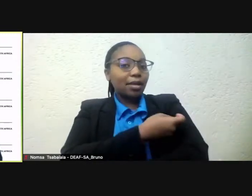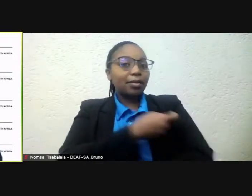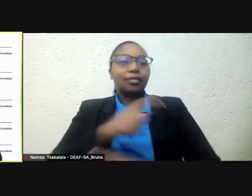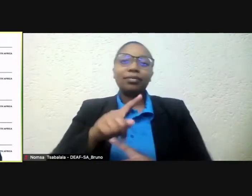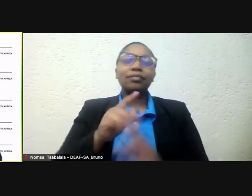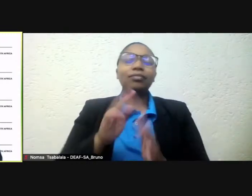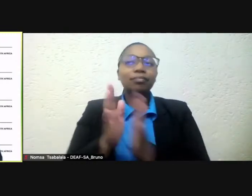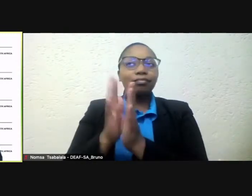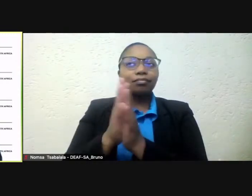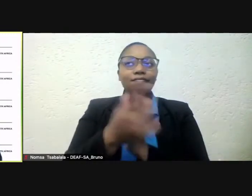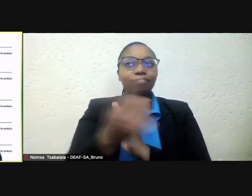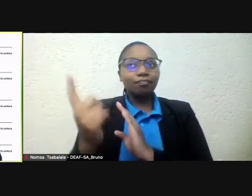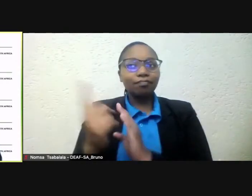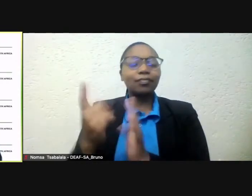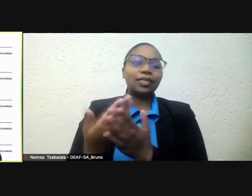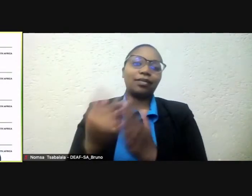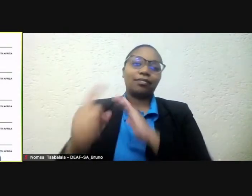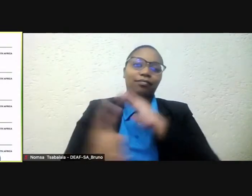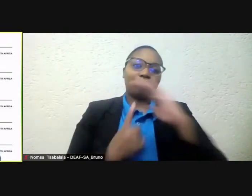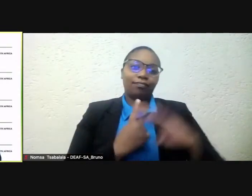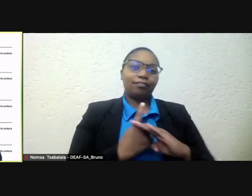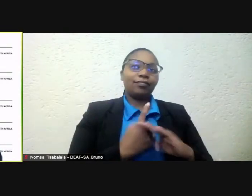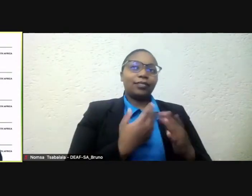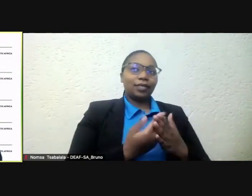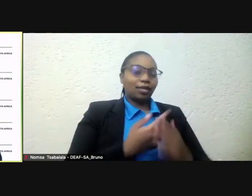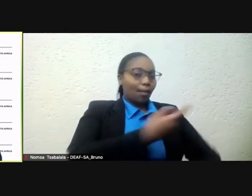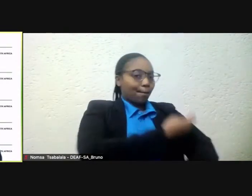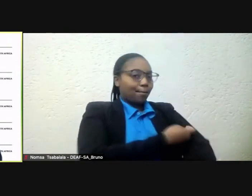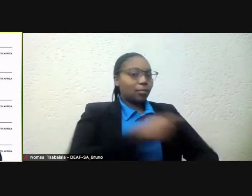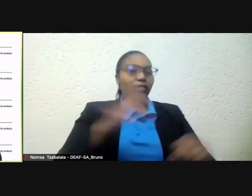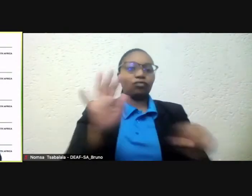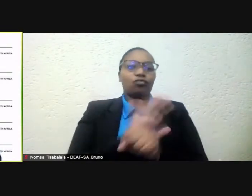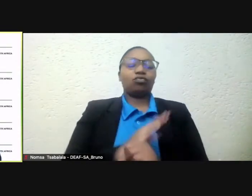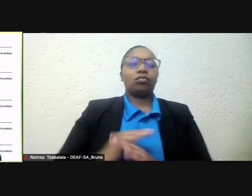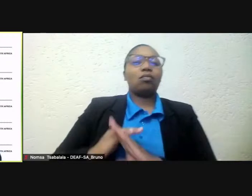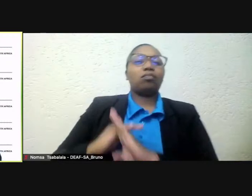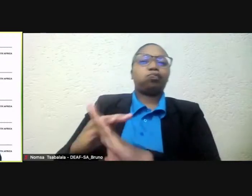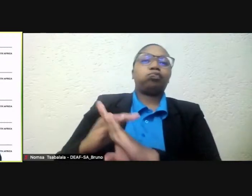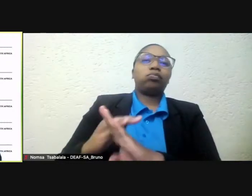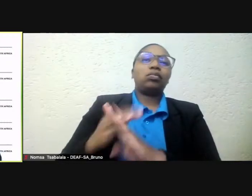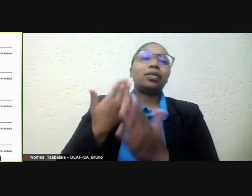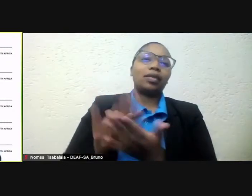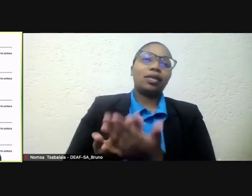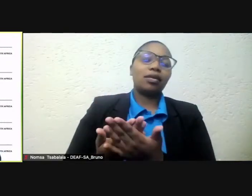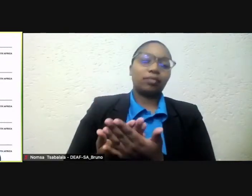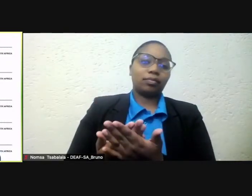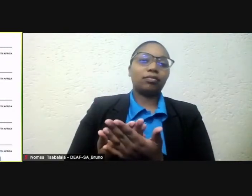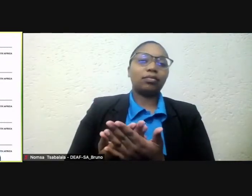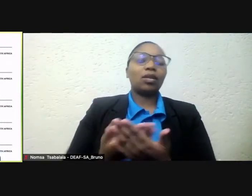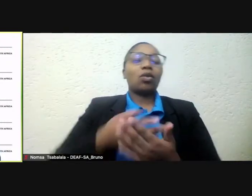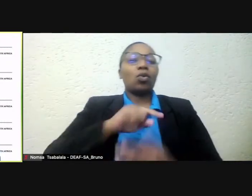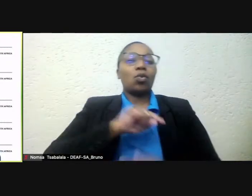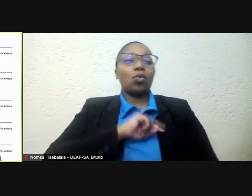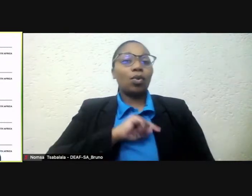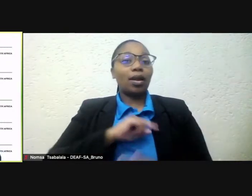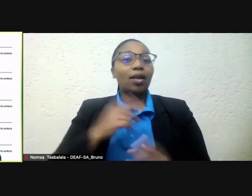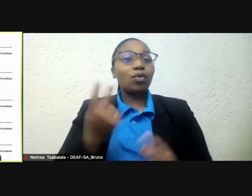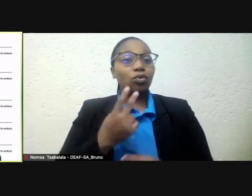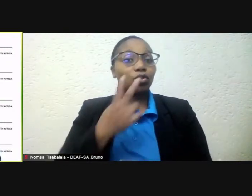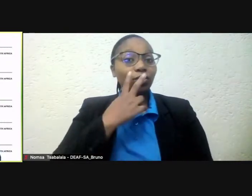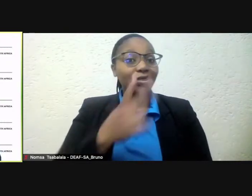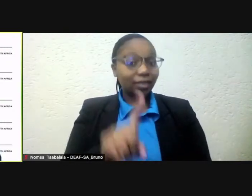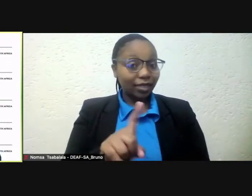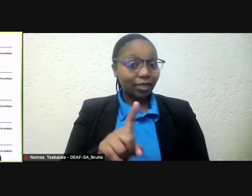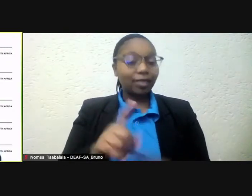complete their vaccination so that they can be fully protected because what we have also seen is that